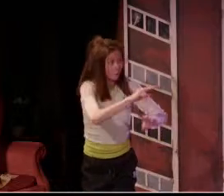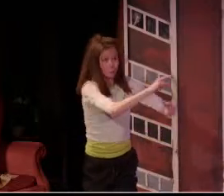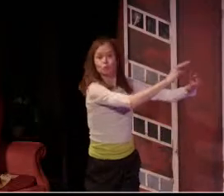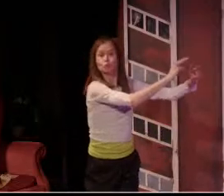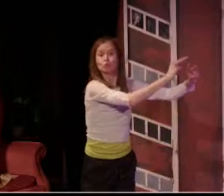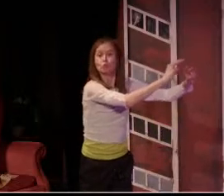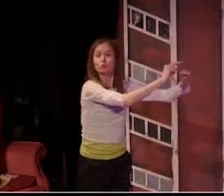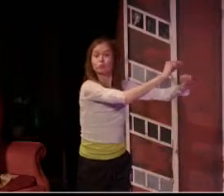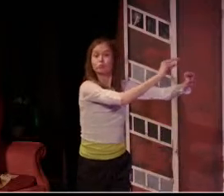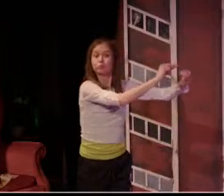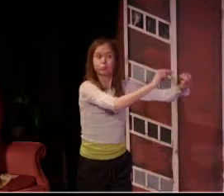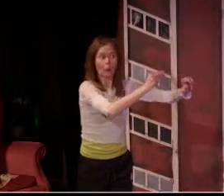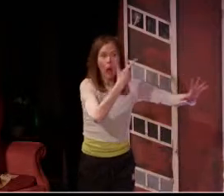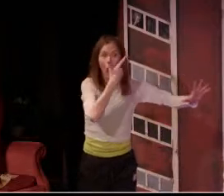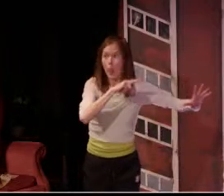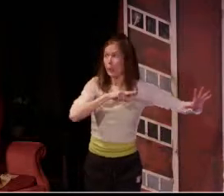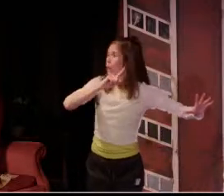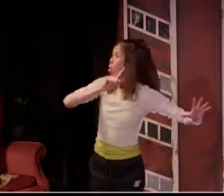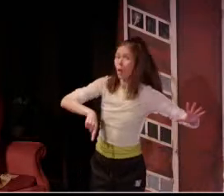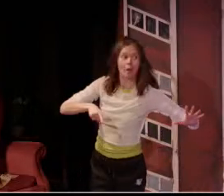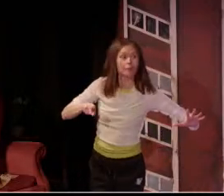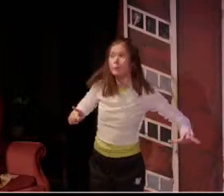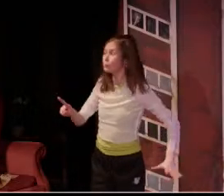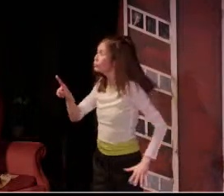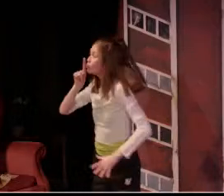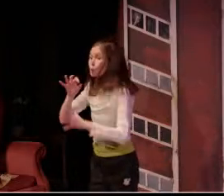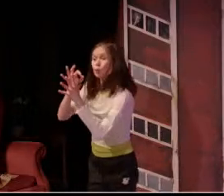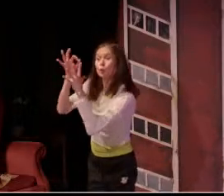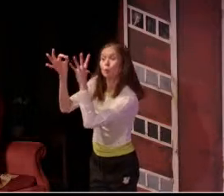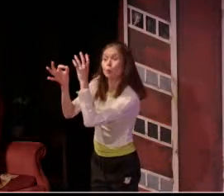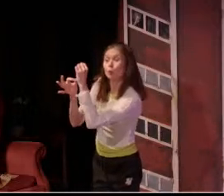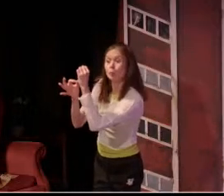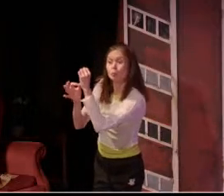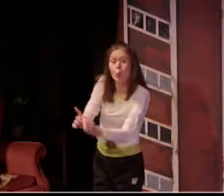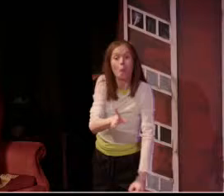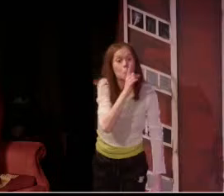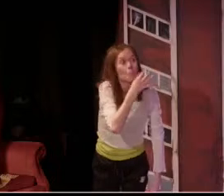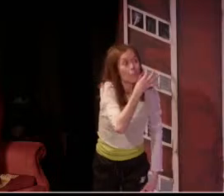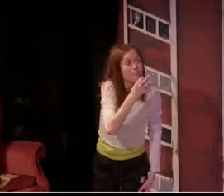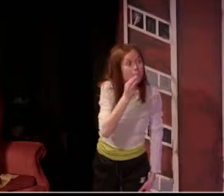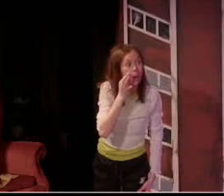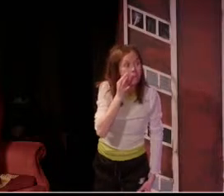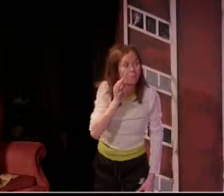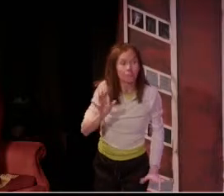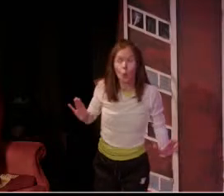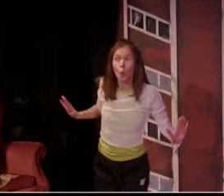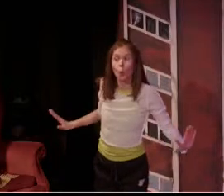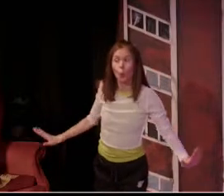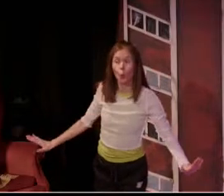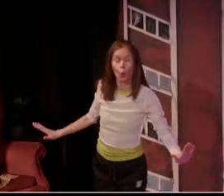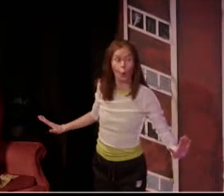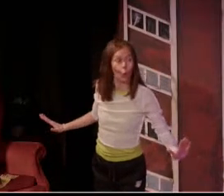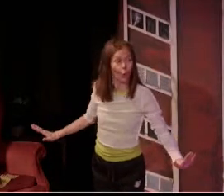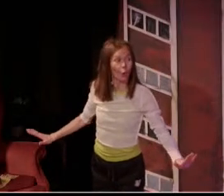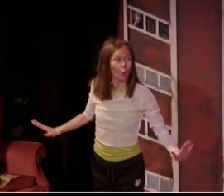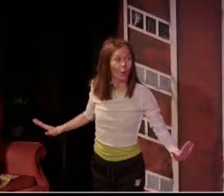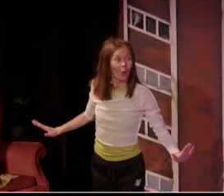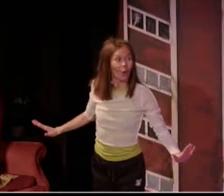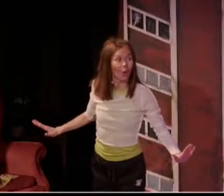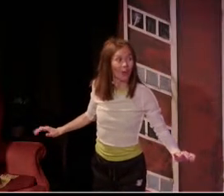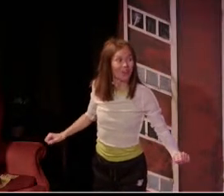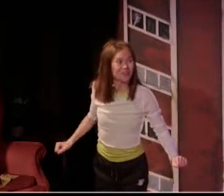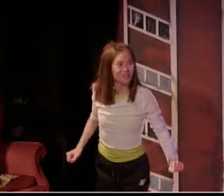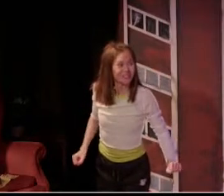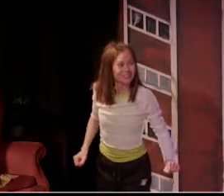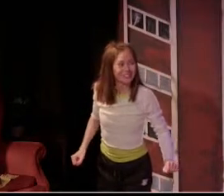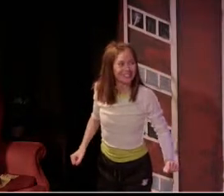themselves now. Clap up your traps, and not another word! All right. Thank you.